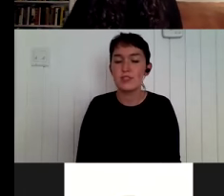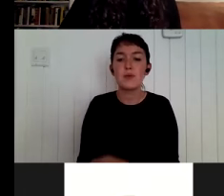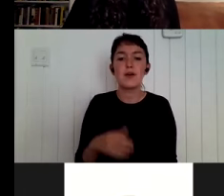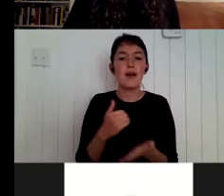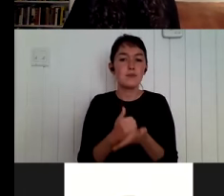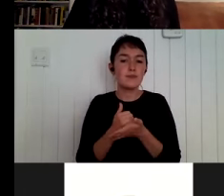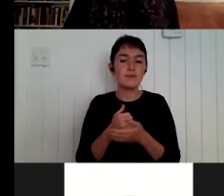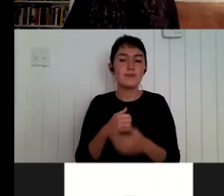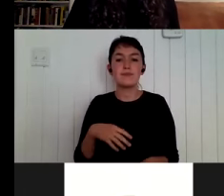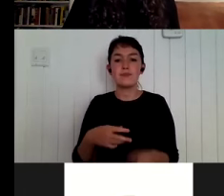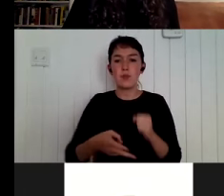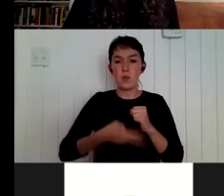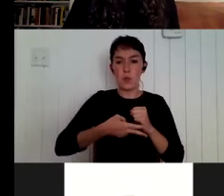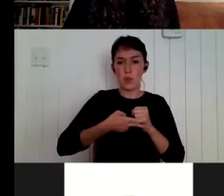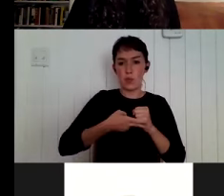term.